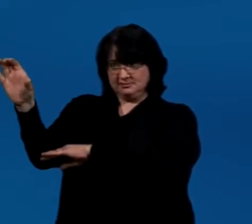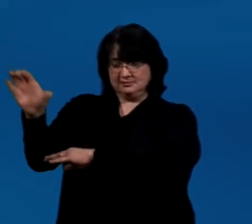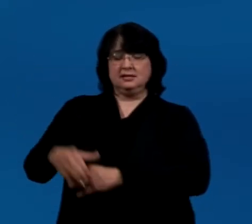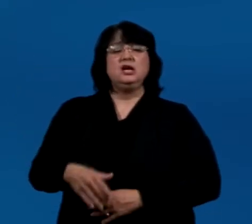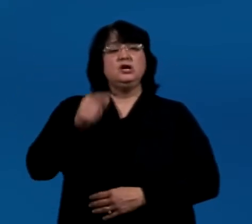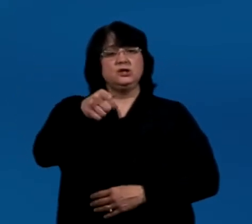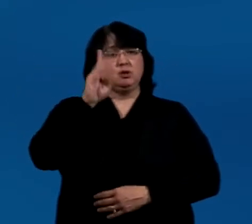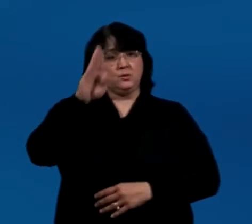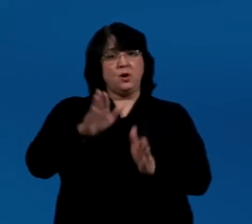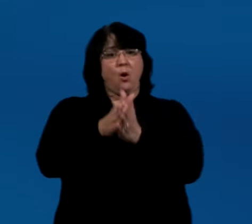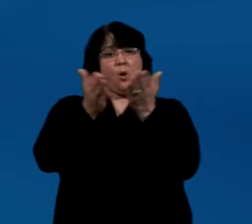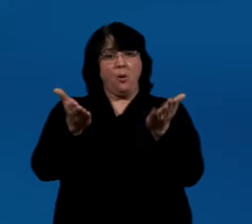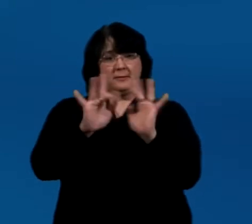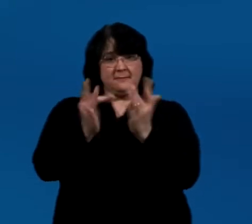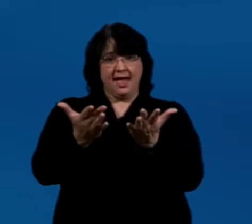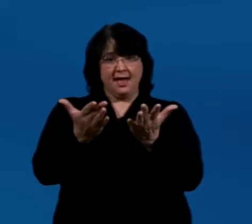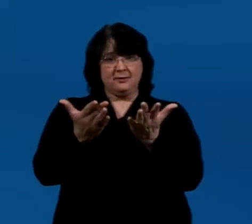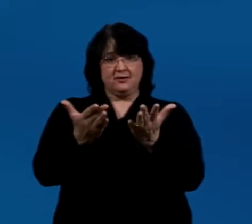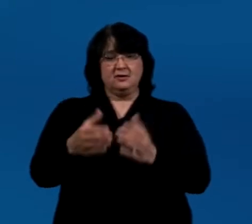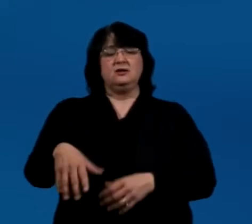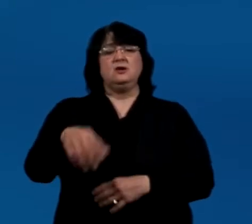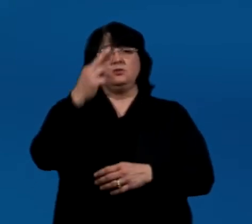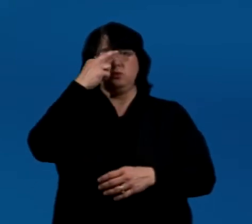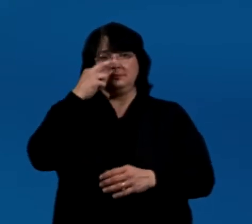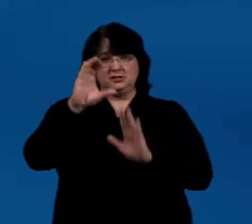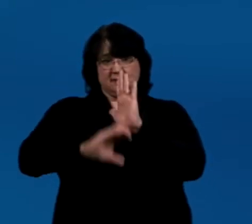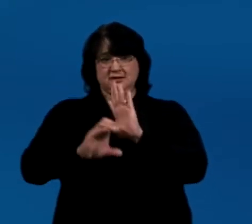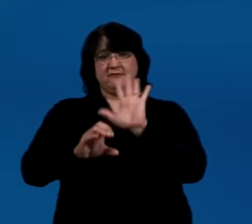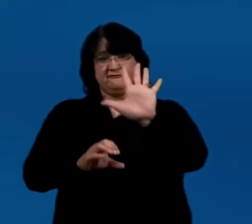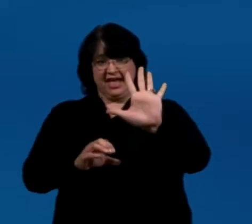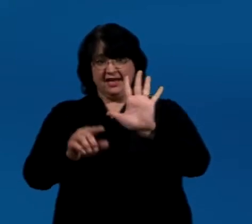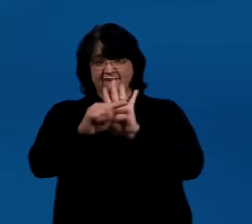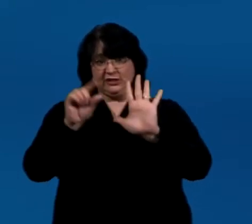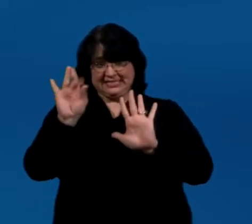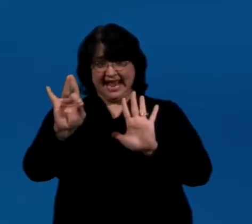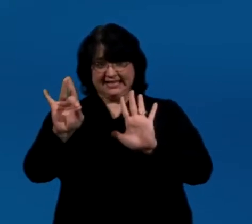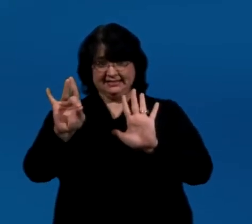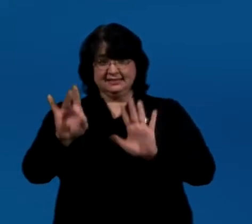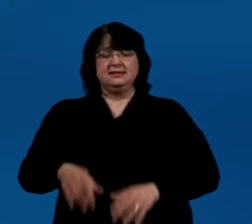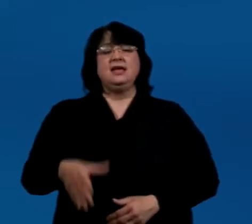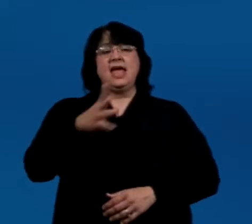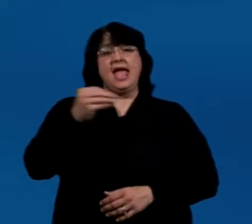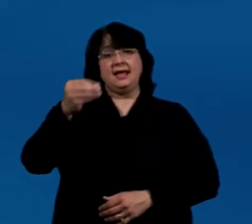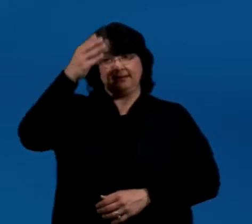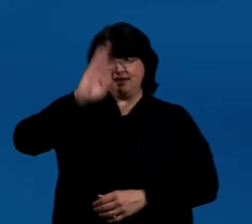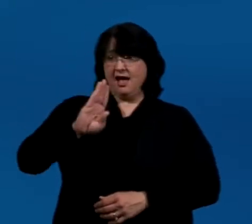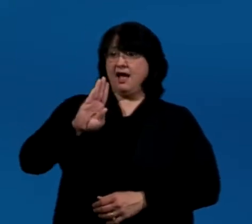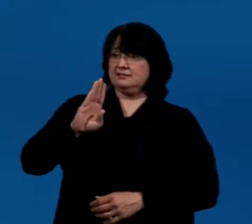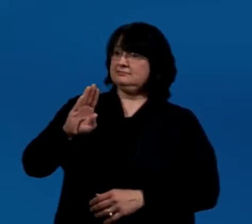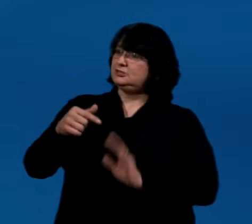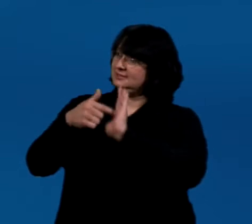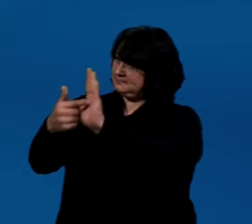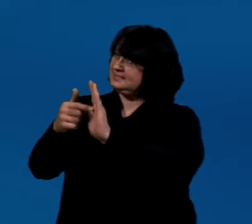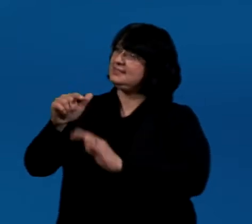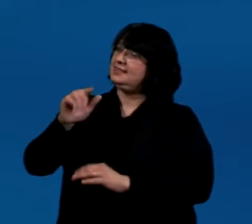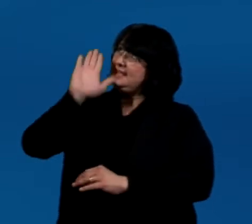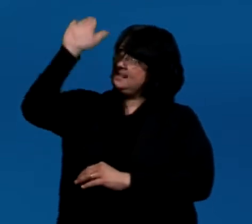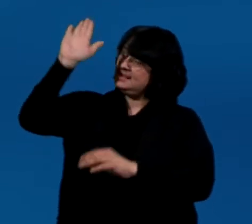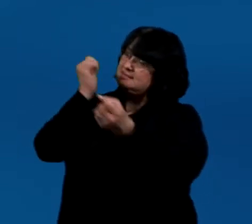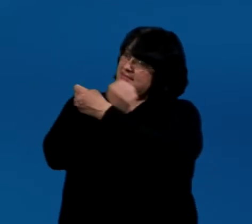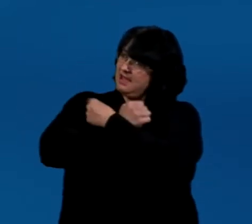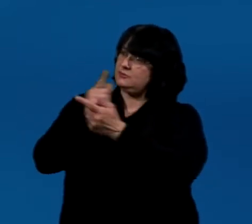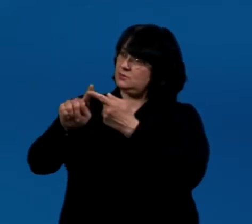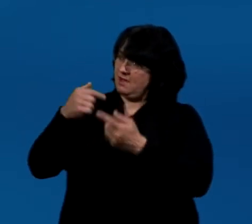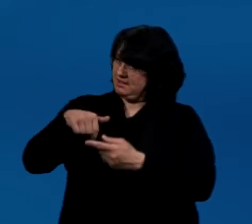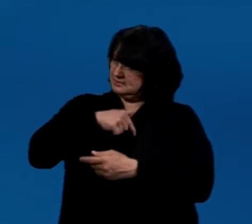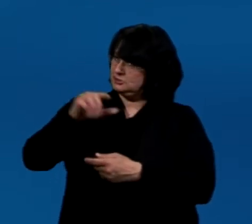You're going to open your Bible, your text there to Romans 5:8, and you're going to read, but God commendeth his love toward us, Joe, and that while we were yet